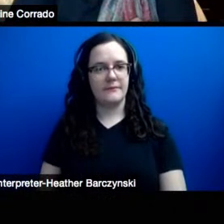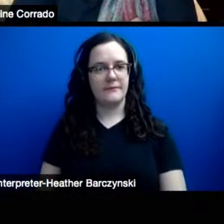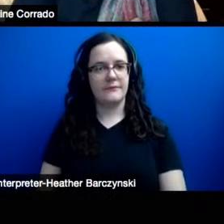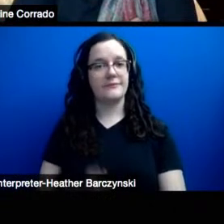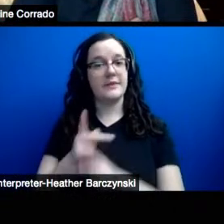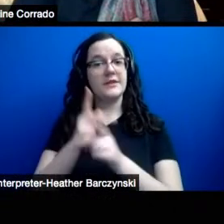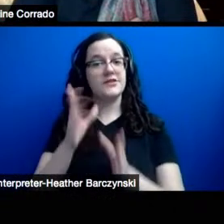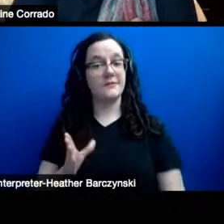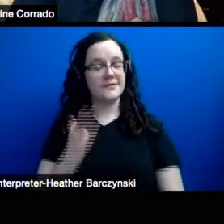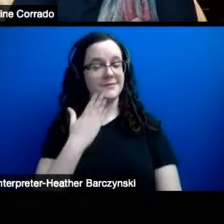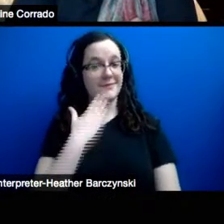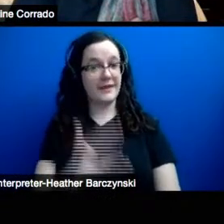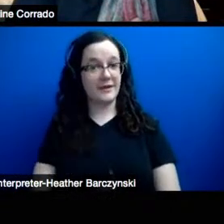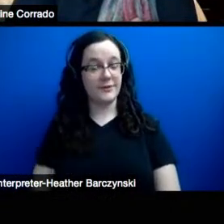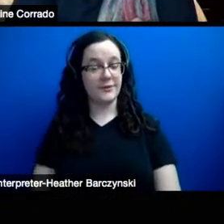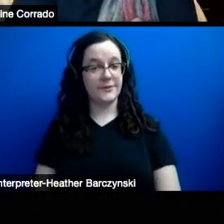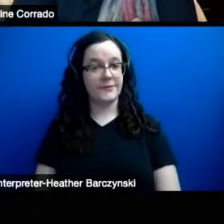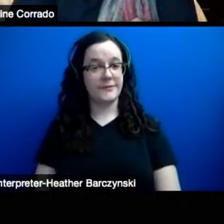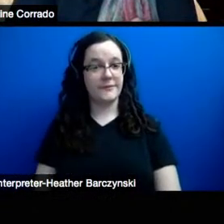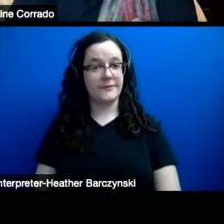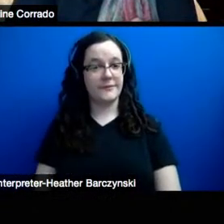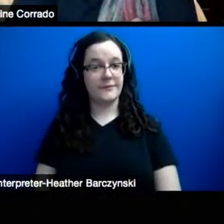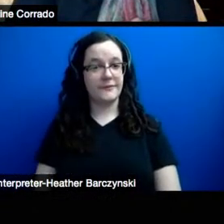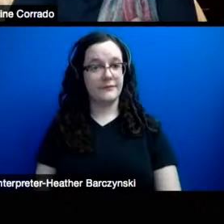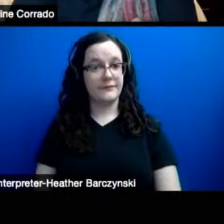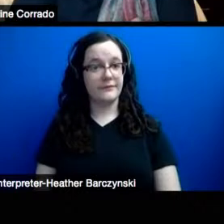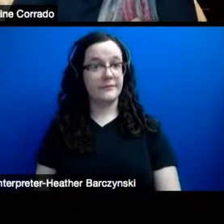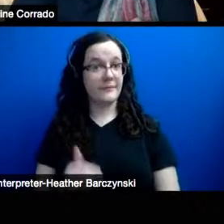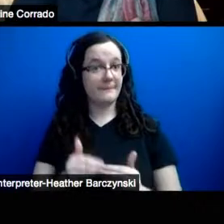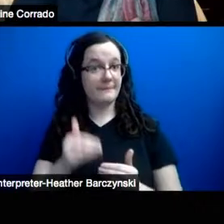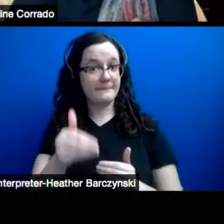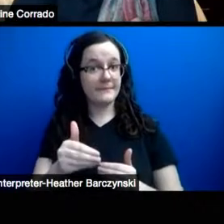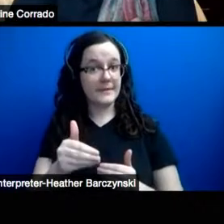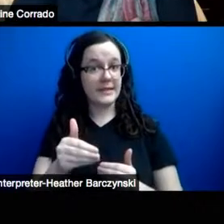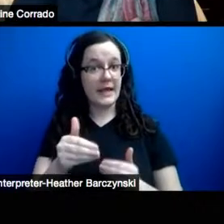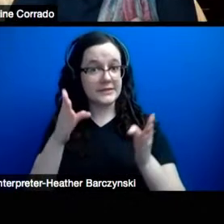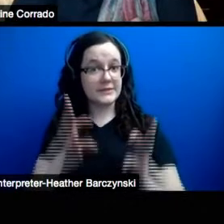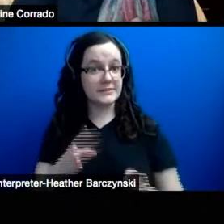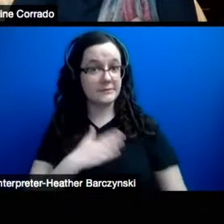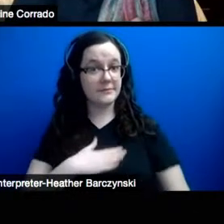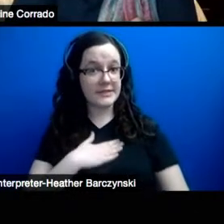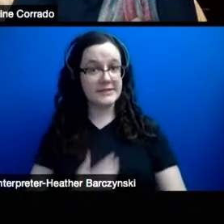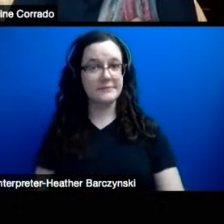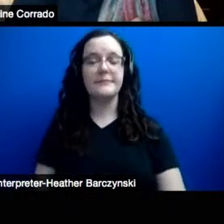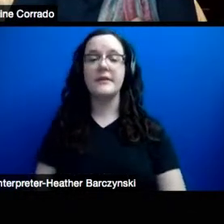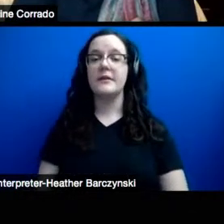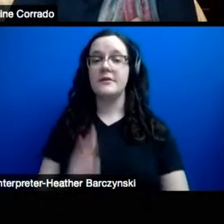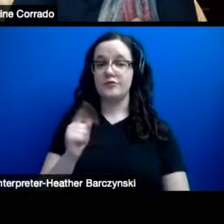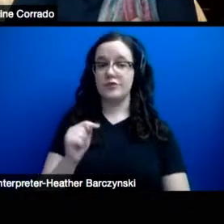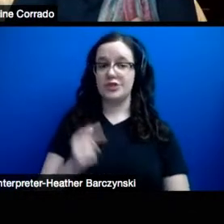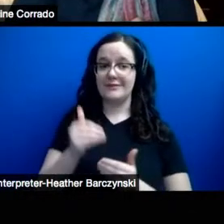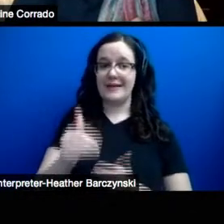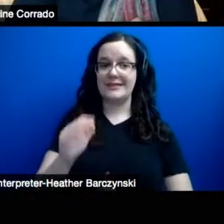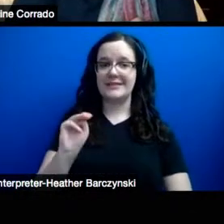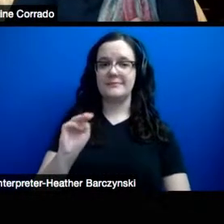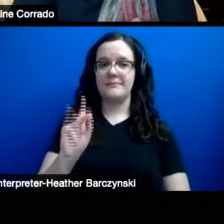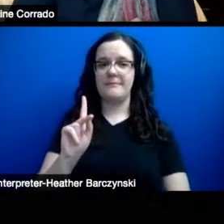Thank you. Is the next speaker, please? The next speaker is Mike